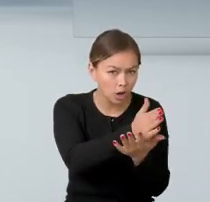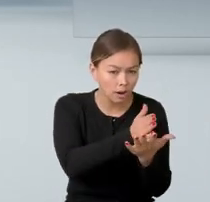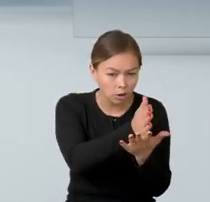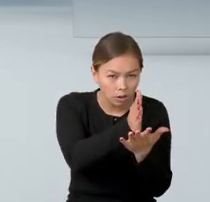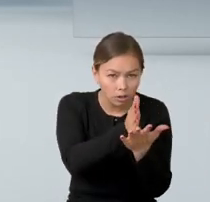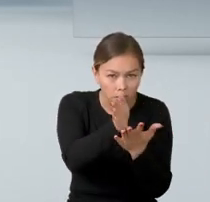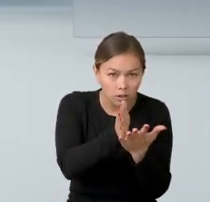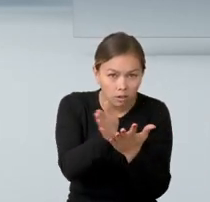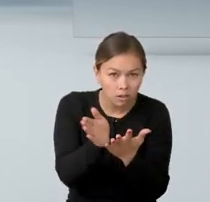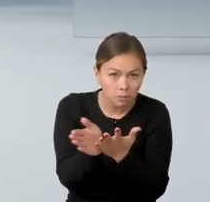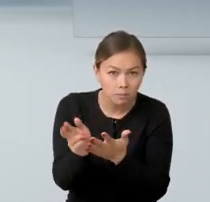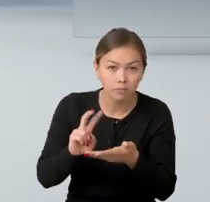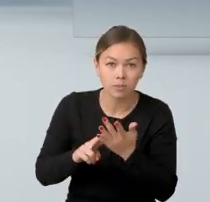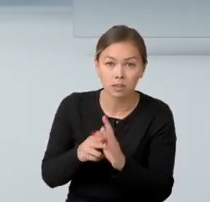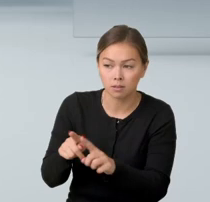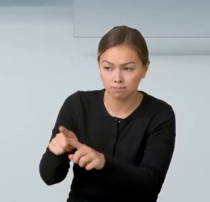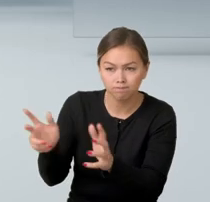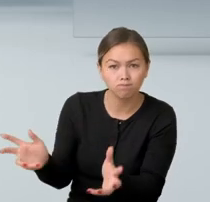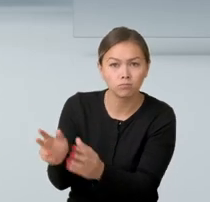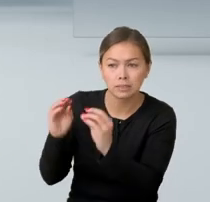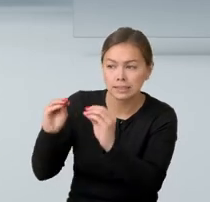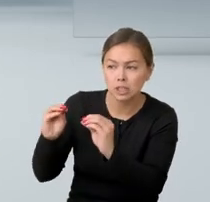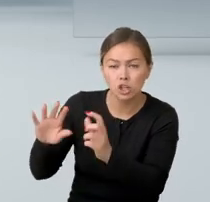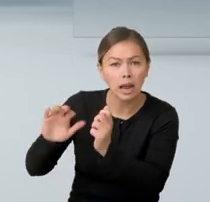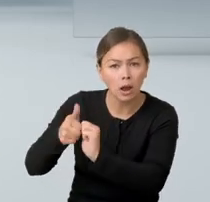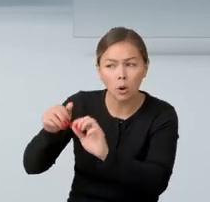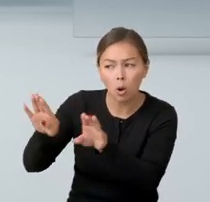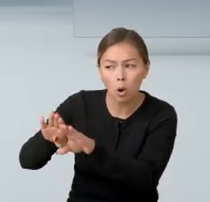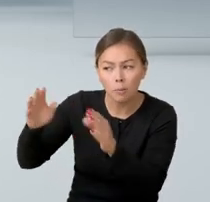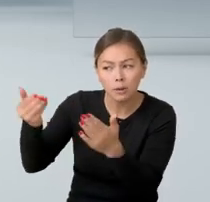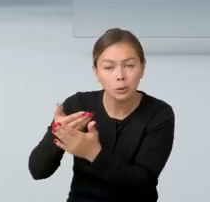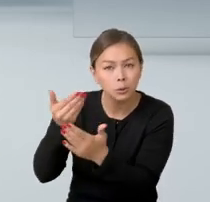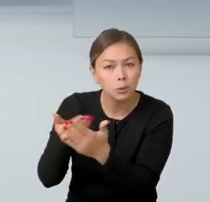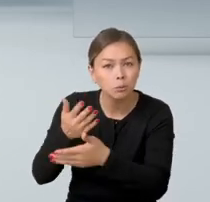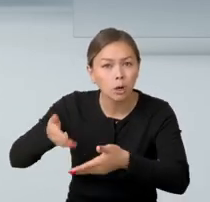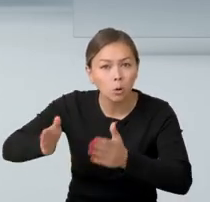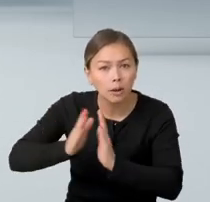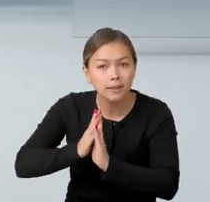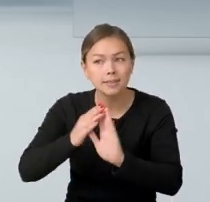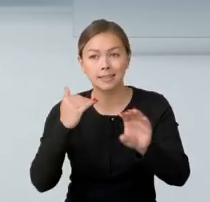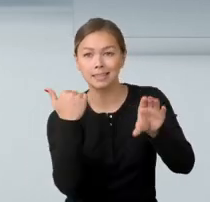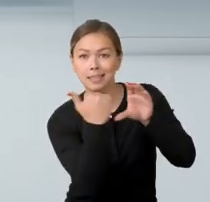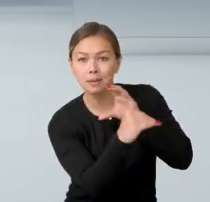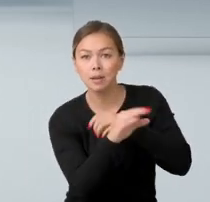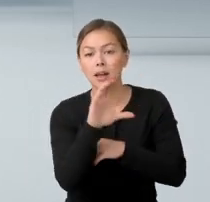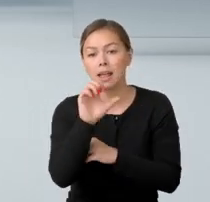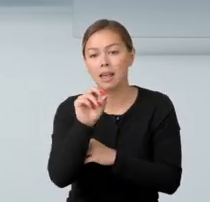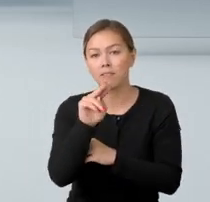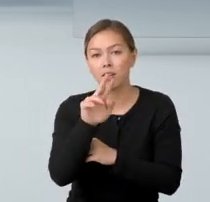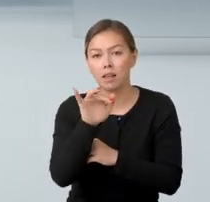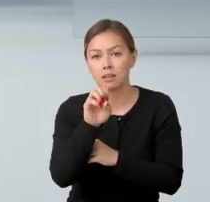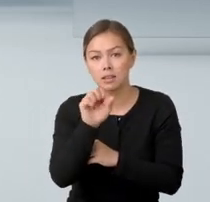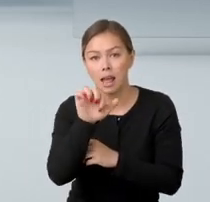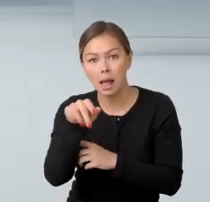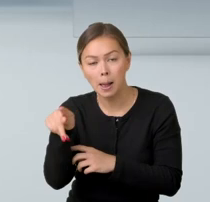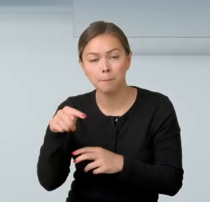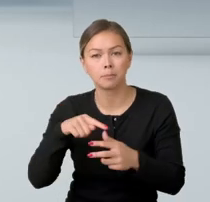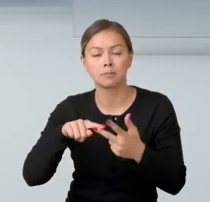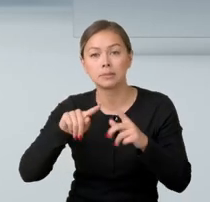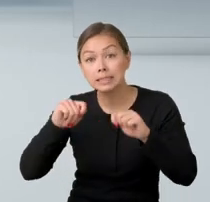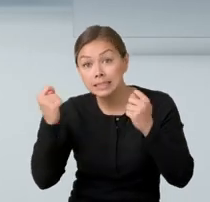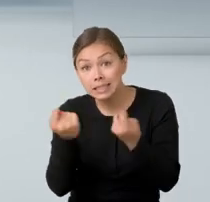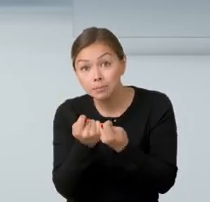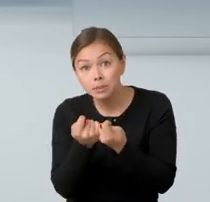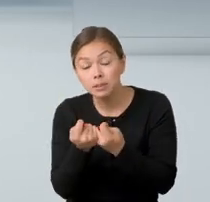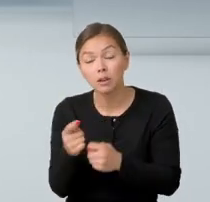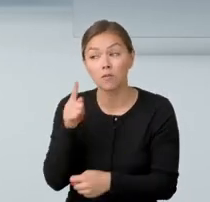to use and you have to be prepared for that so to make sure that you know how to open a new request using email canvas apps and teams so you're prepared